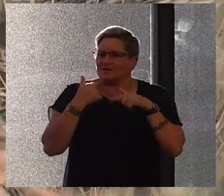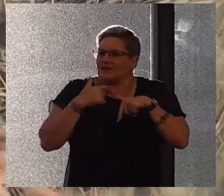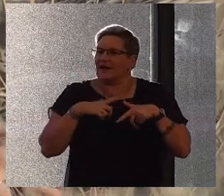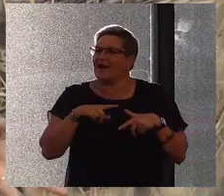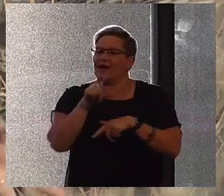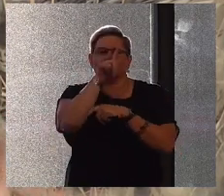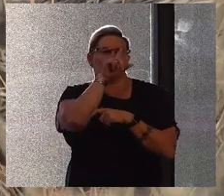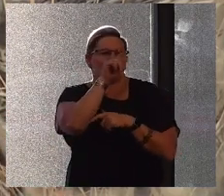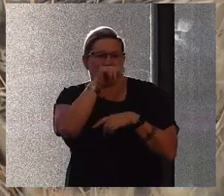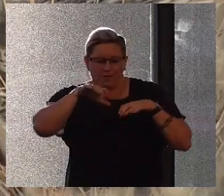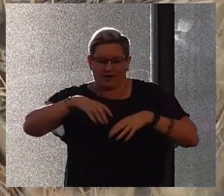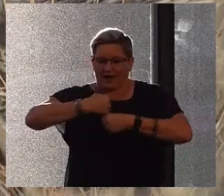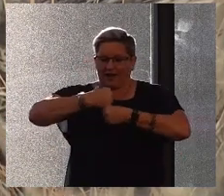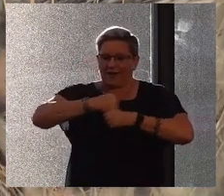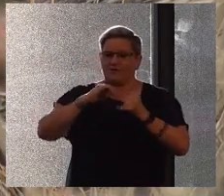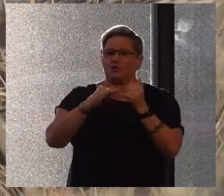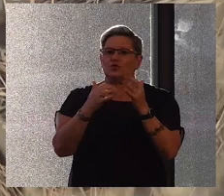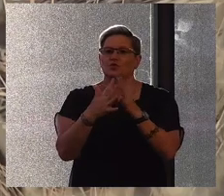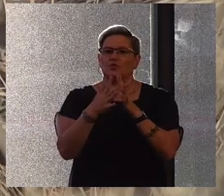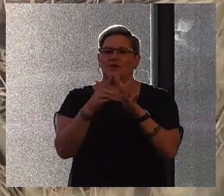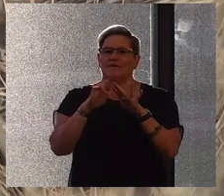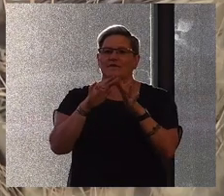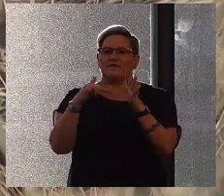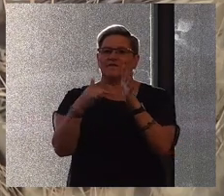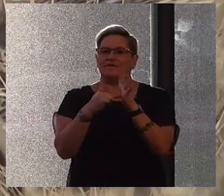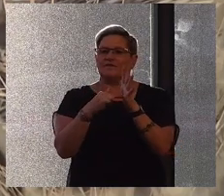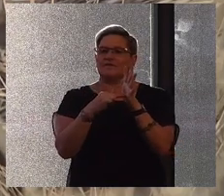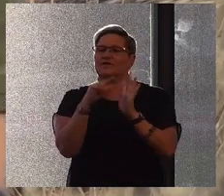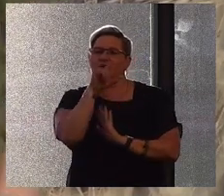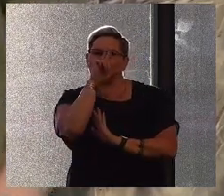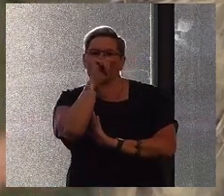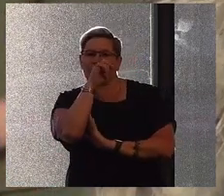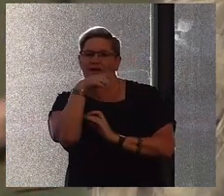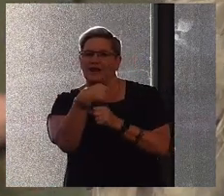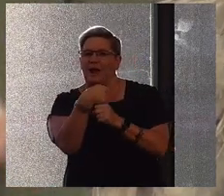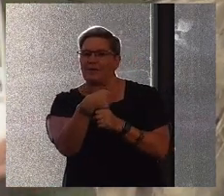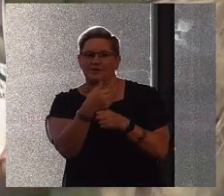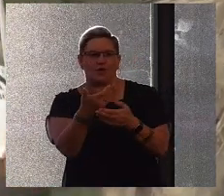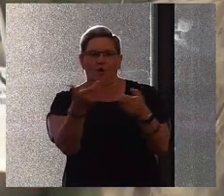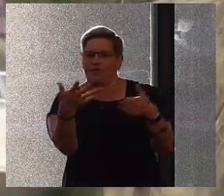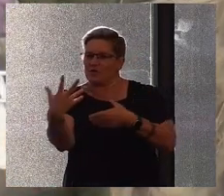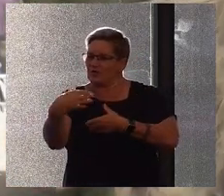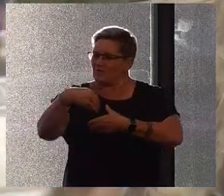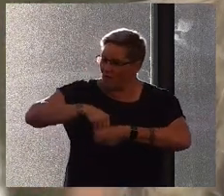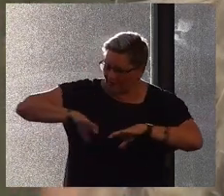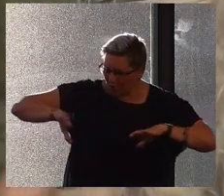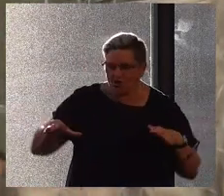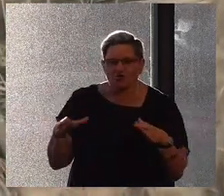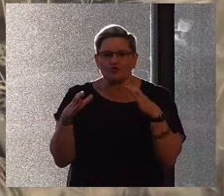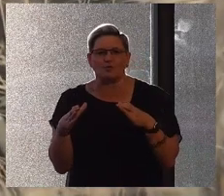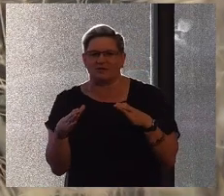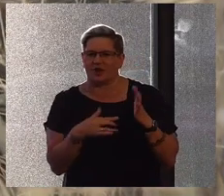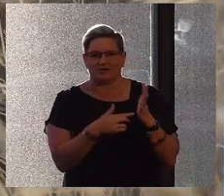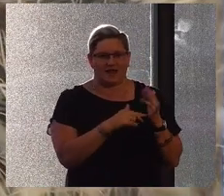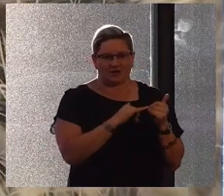Parrot Club. So please consider yourselves appointed. And here we are.